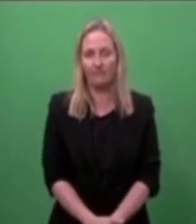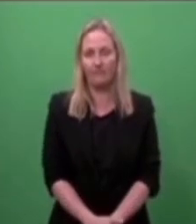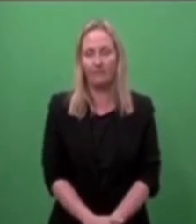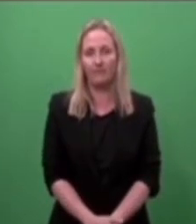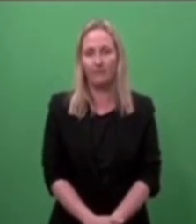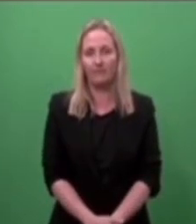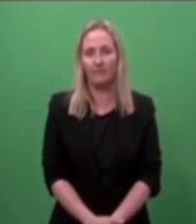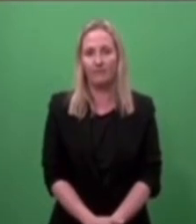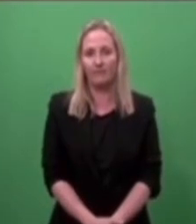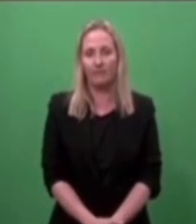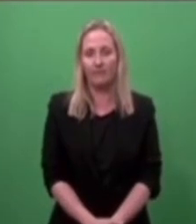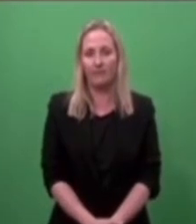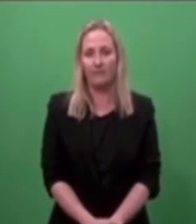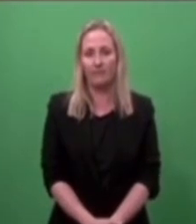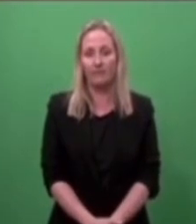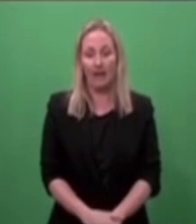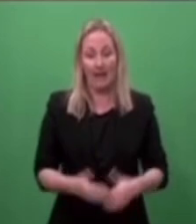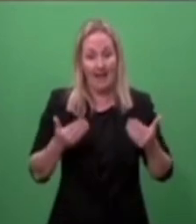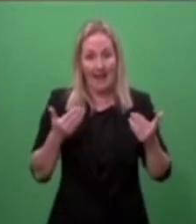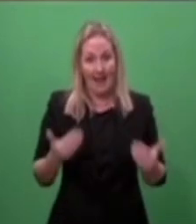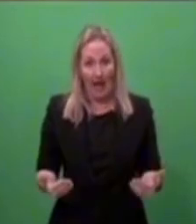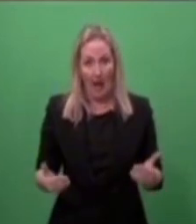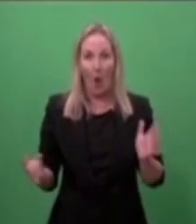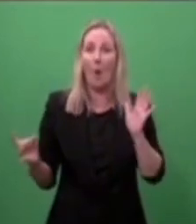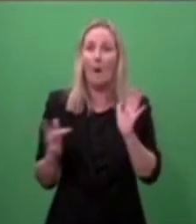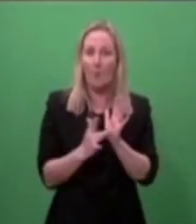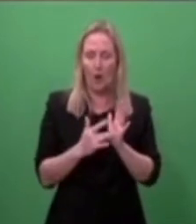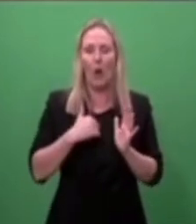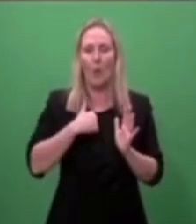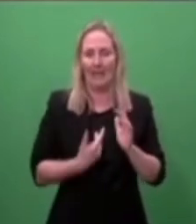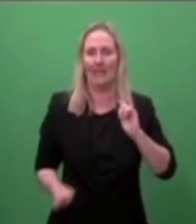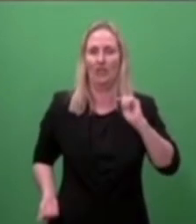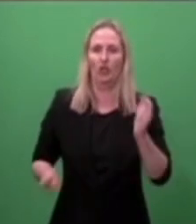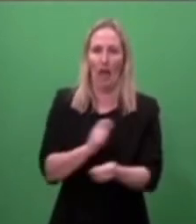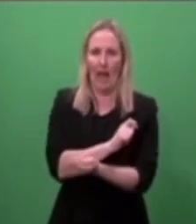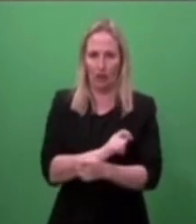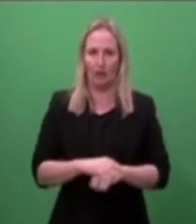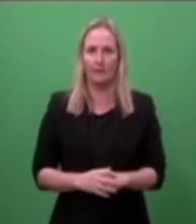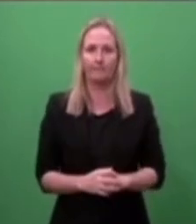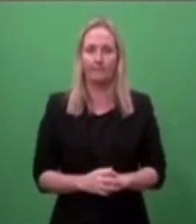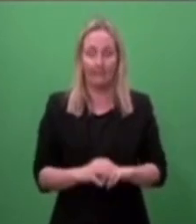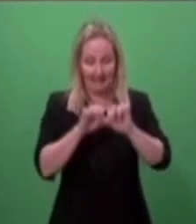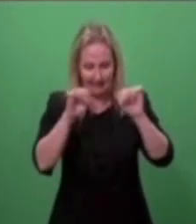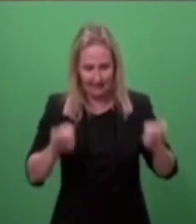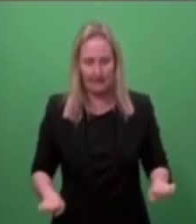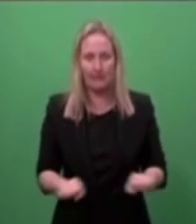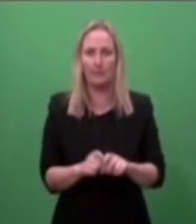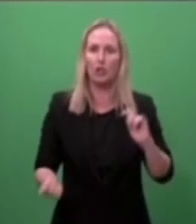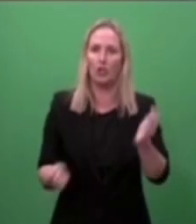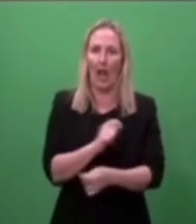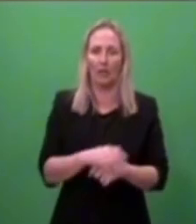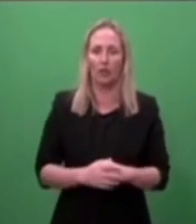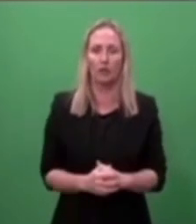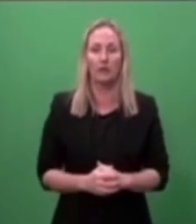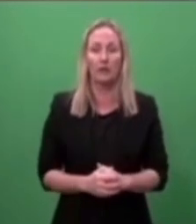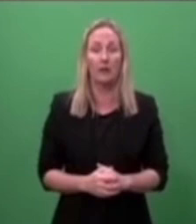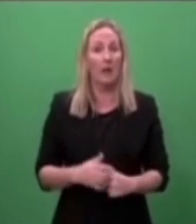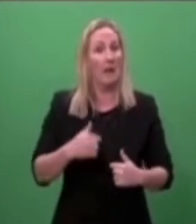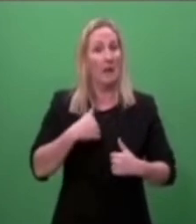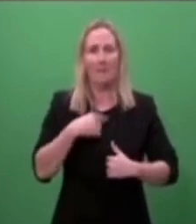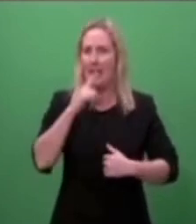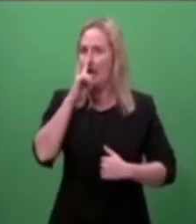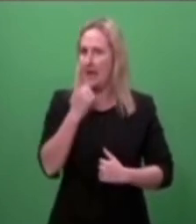What is important now is that we continue to drive change. I cannot stand here and say with my hand on